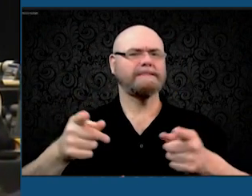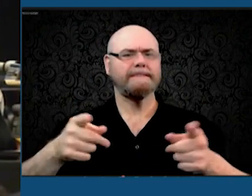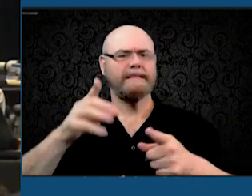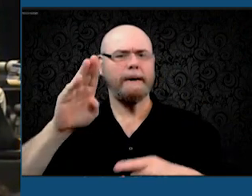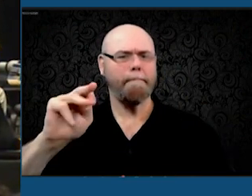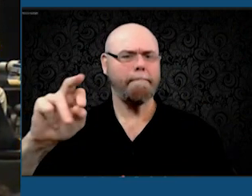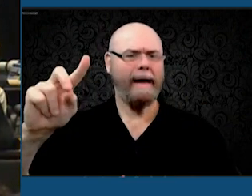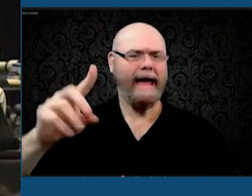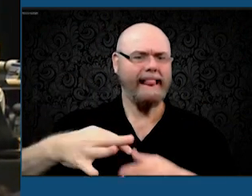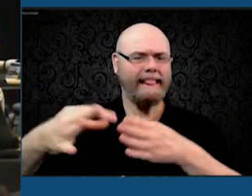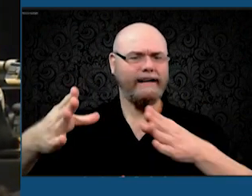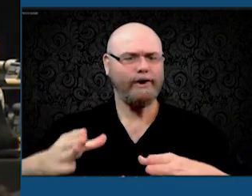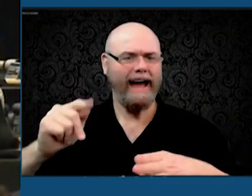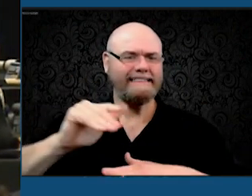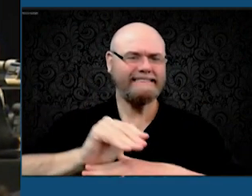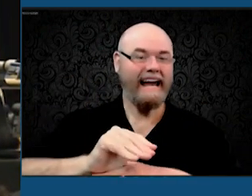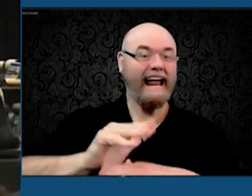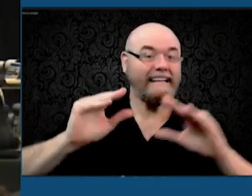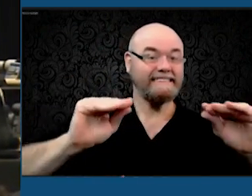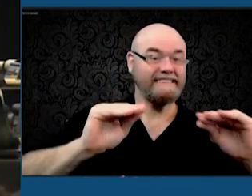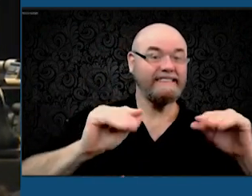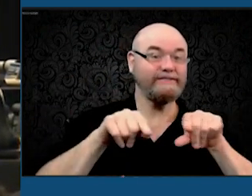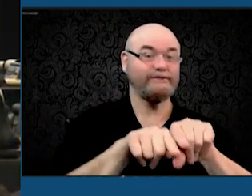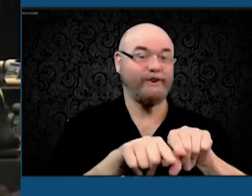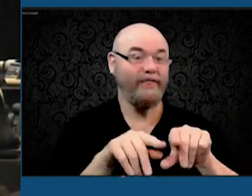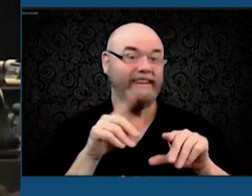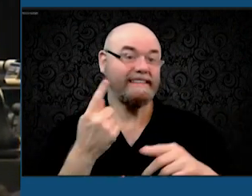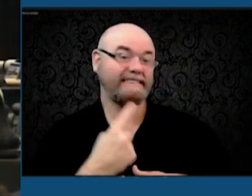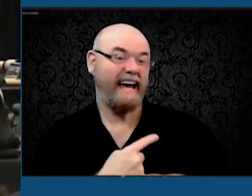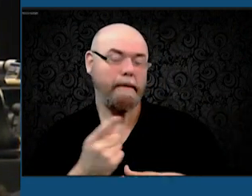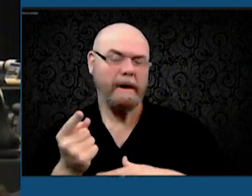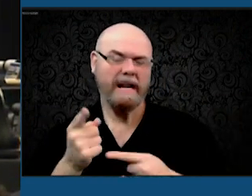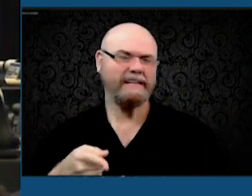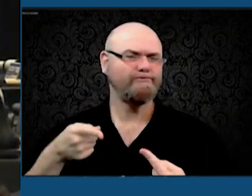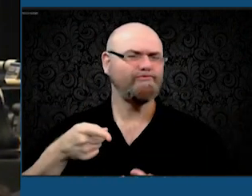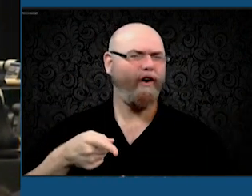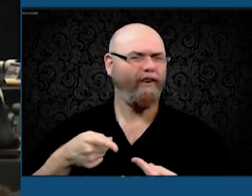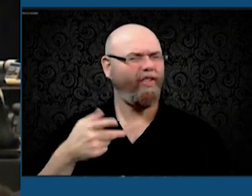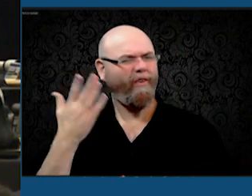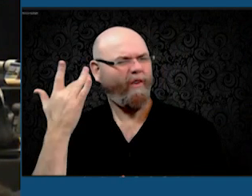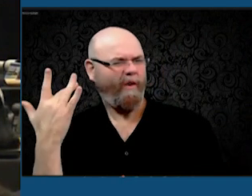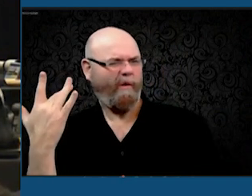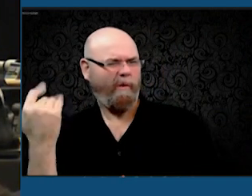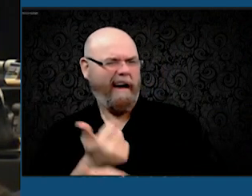day. And he struggled. He struggled. He said, why is everybody feeling it